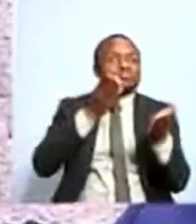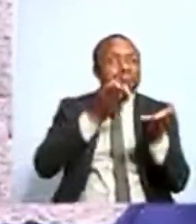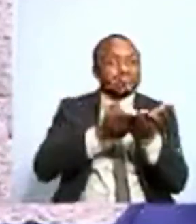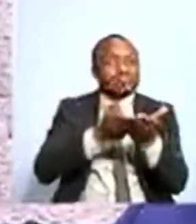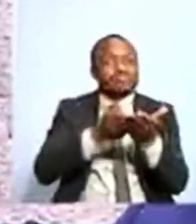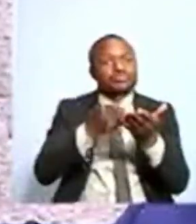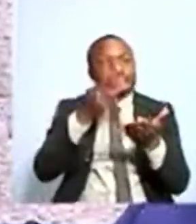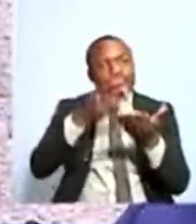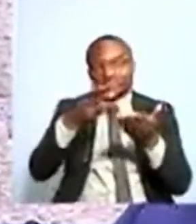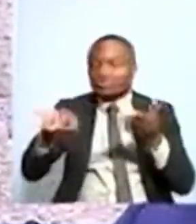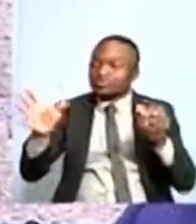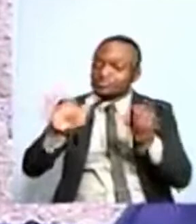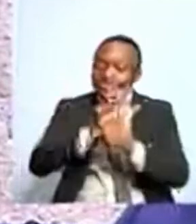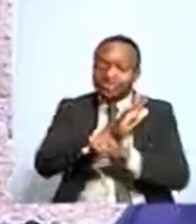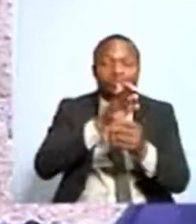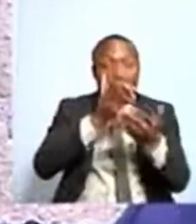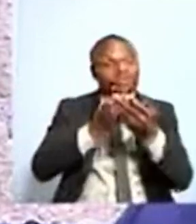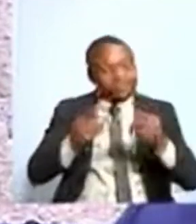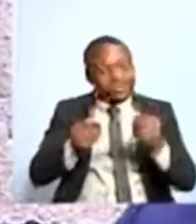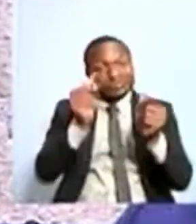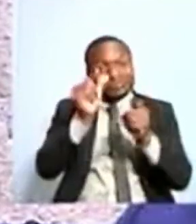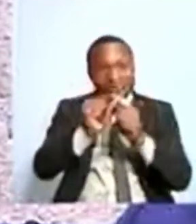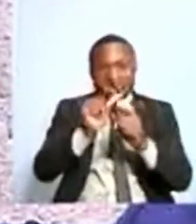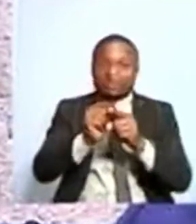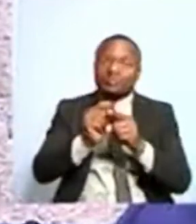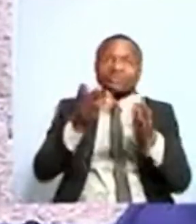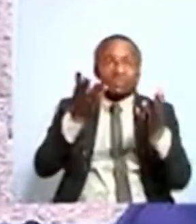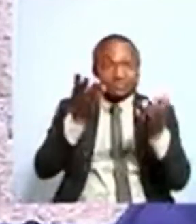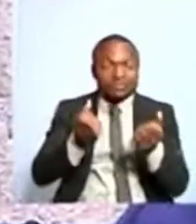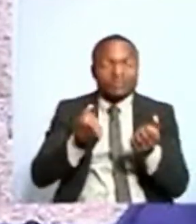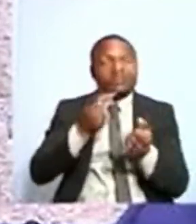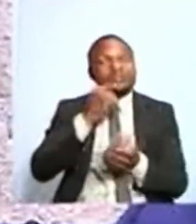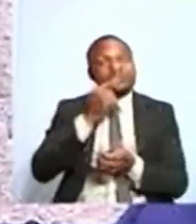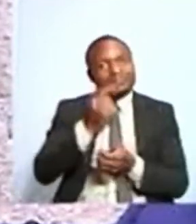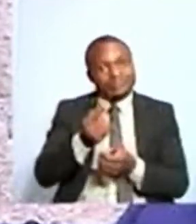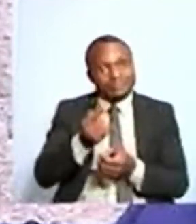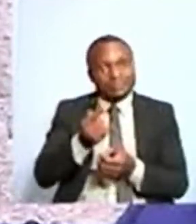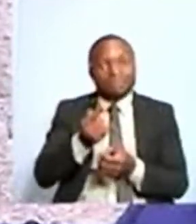fully. And with these few words, Mr. Speaker, I would just like to suggest that